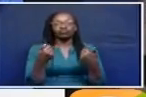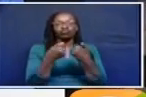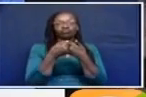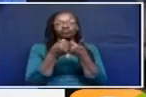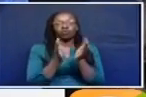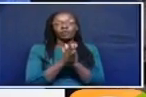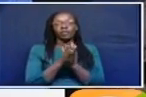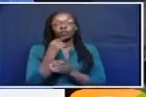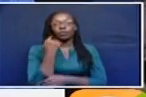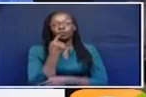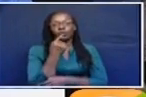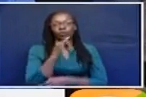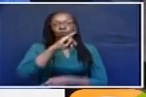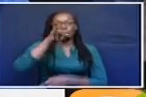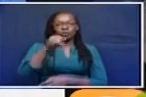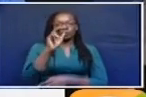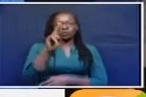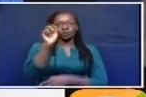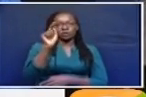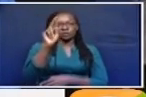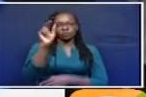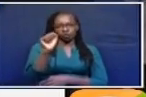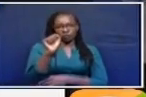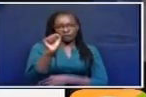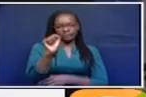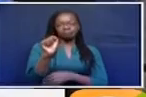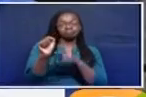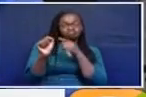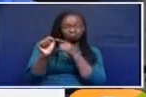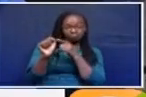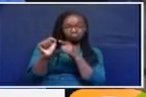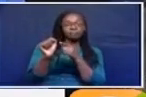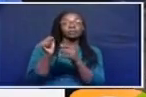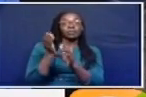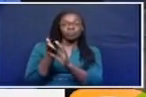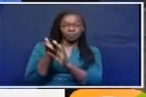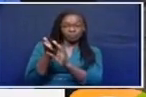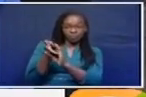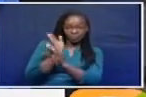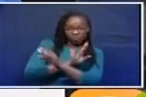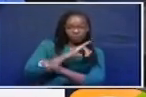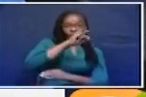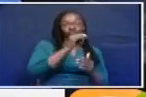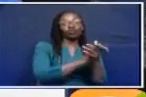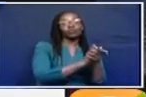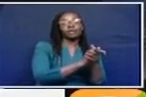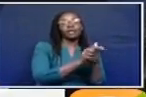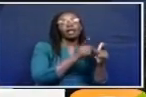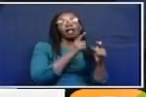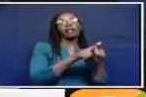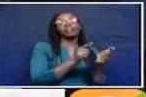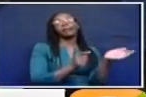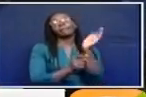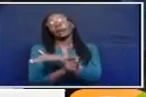with Justice Kizito. Justice Kizito, interestingly, had defected to Jubilee, but then again he came back